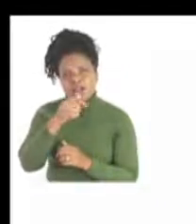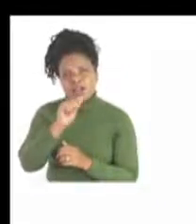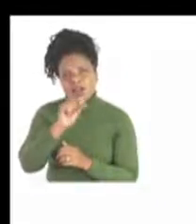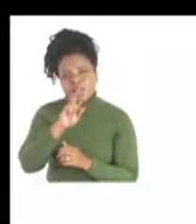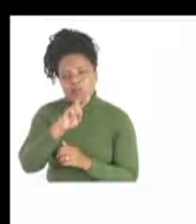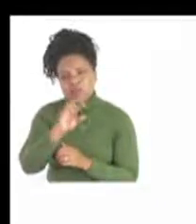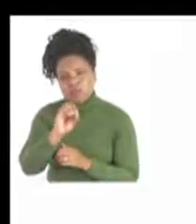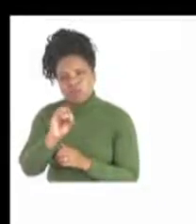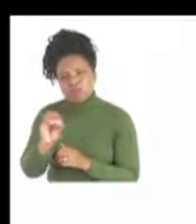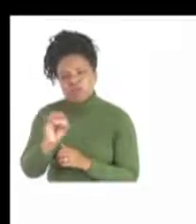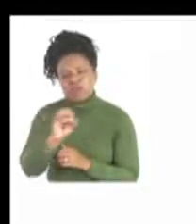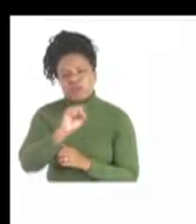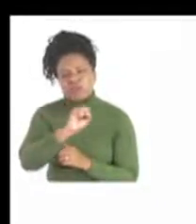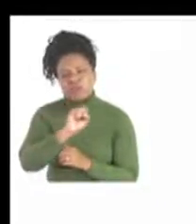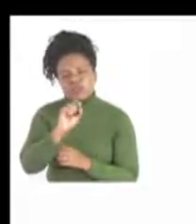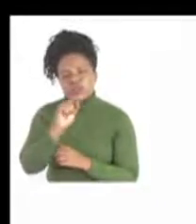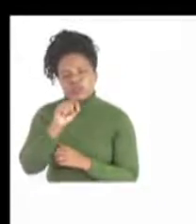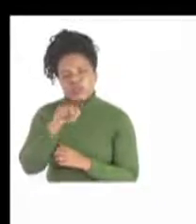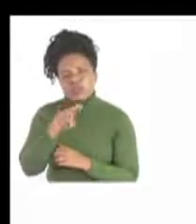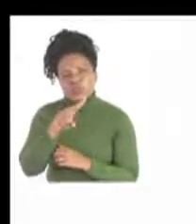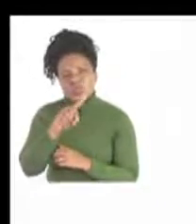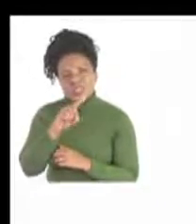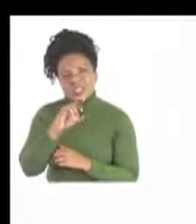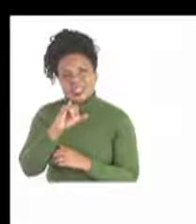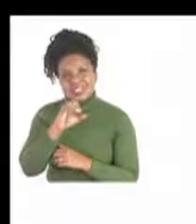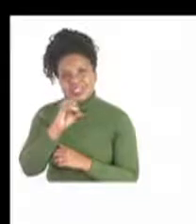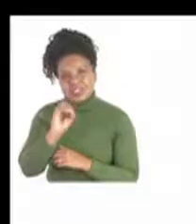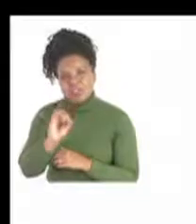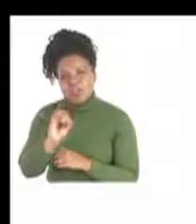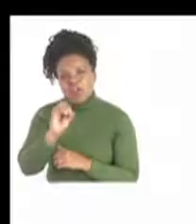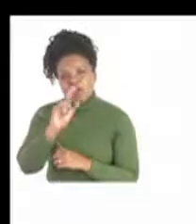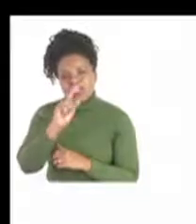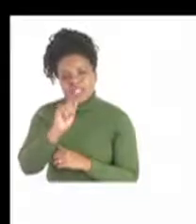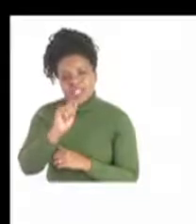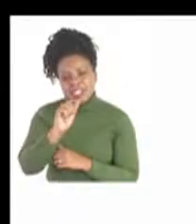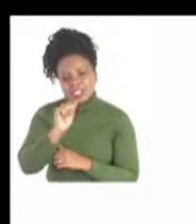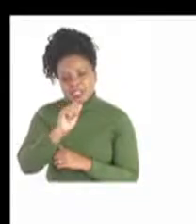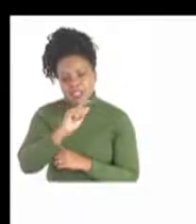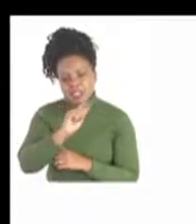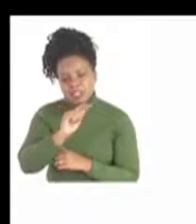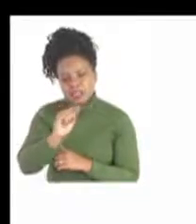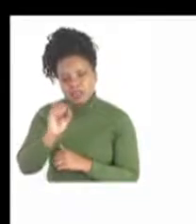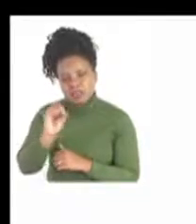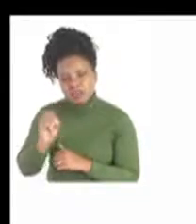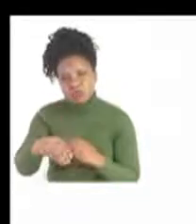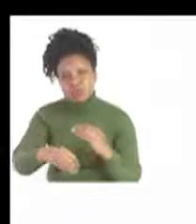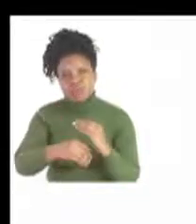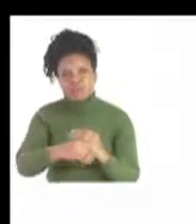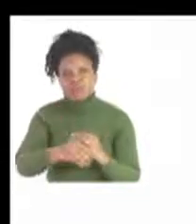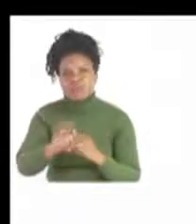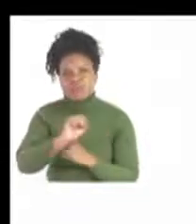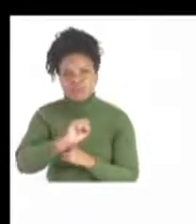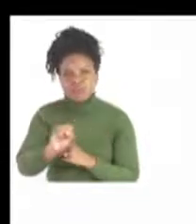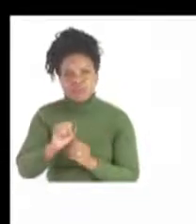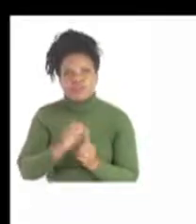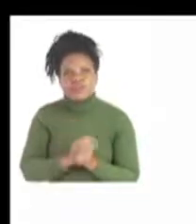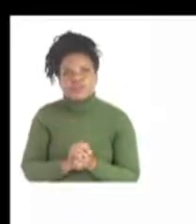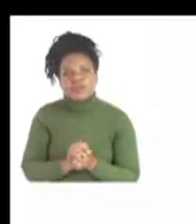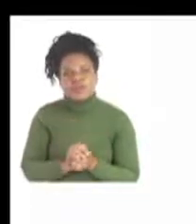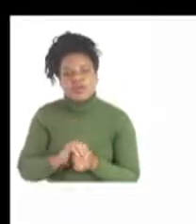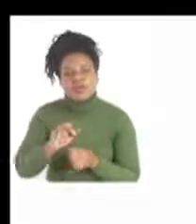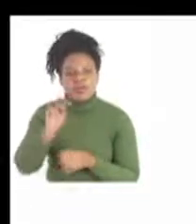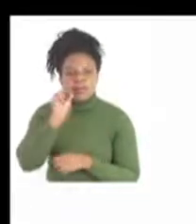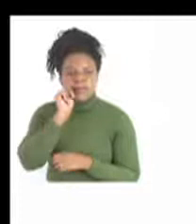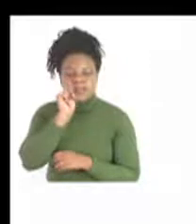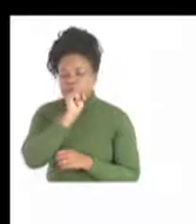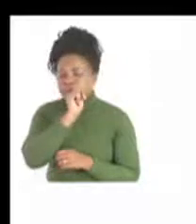Then we have words ending in F or FE. We drop the F or FE and we add